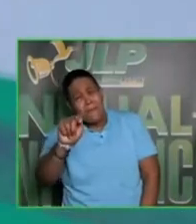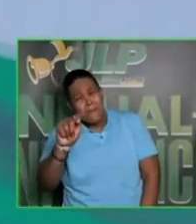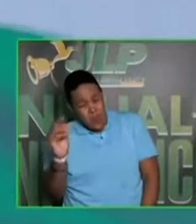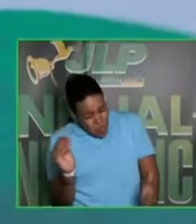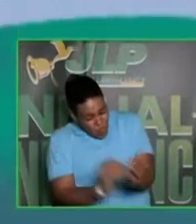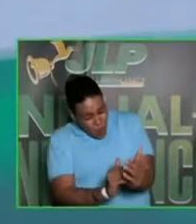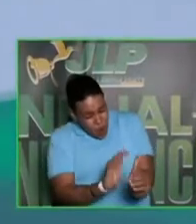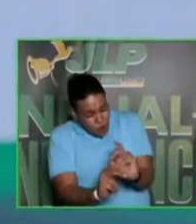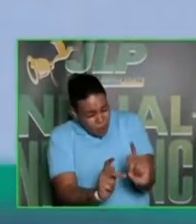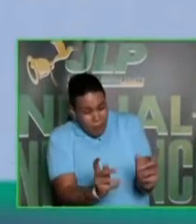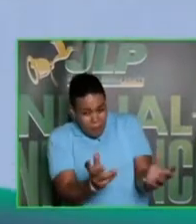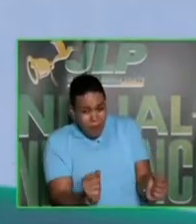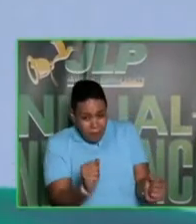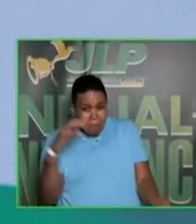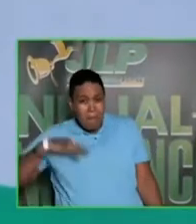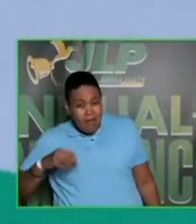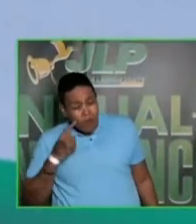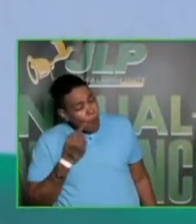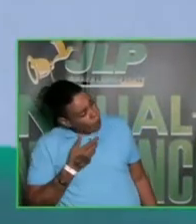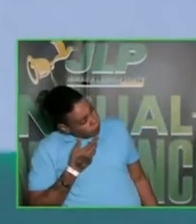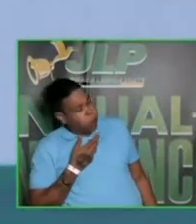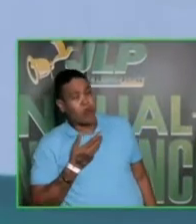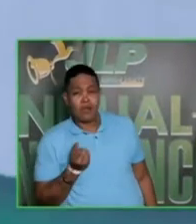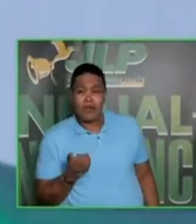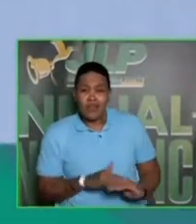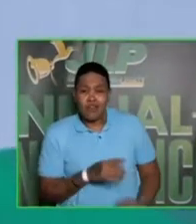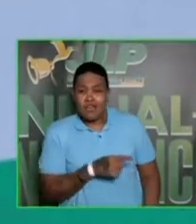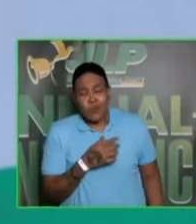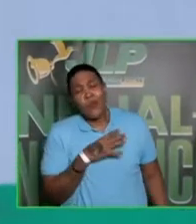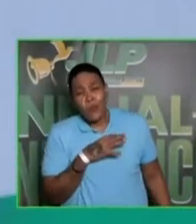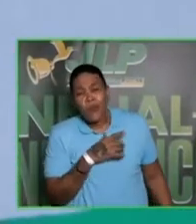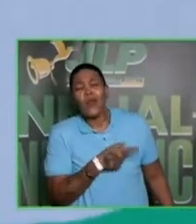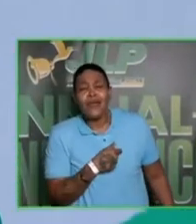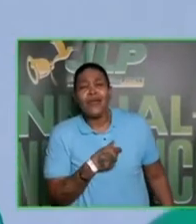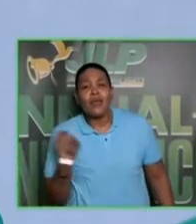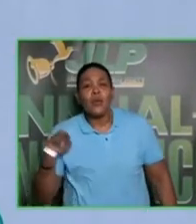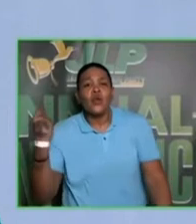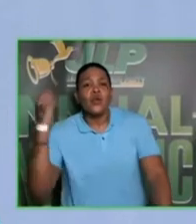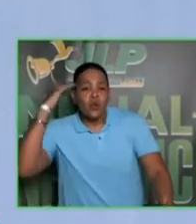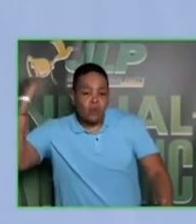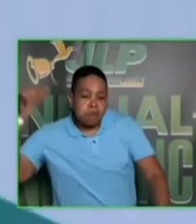236,000 Jamaicans benefited from that increase. And we did all of this